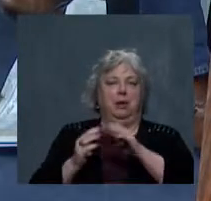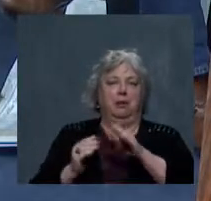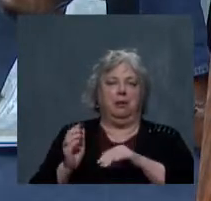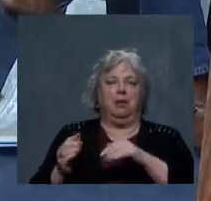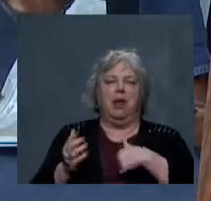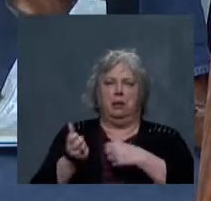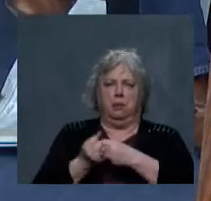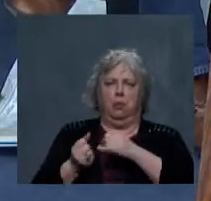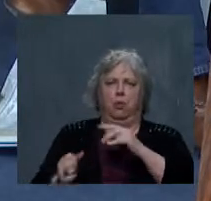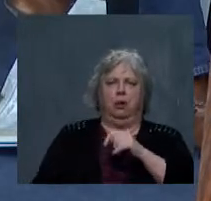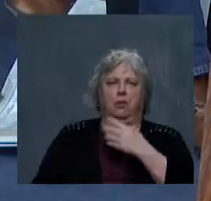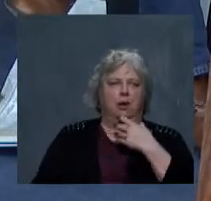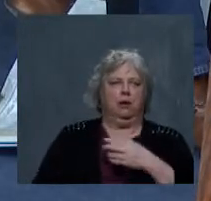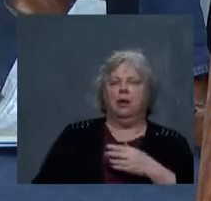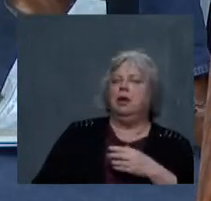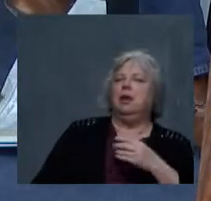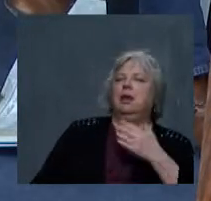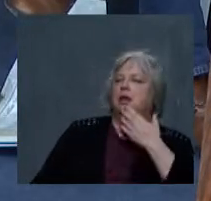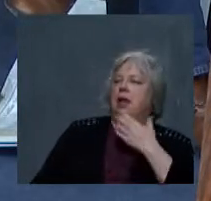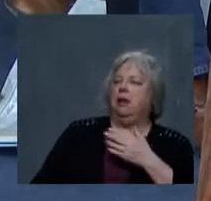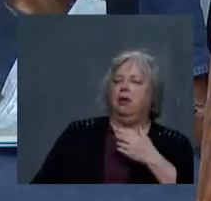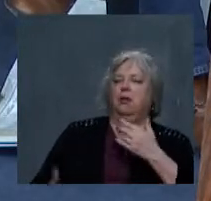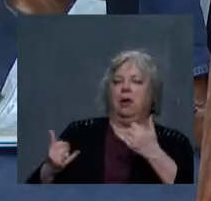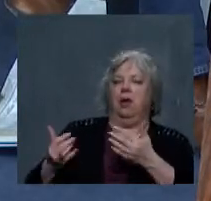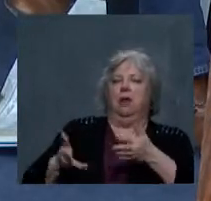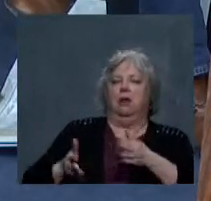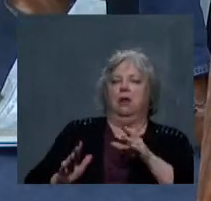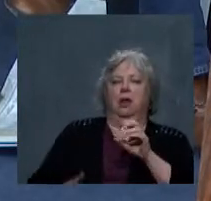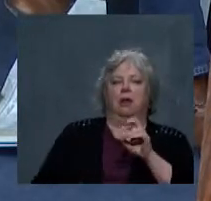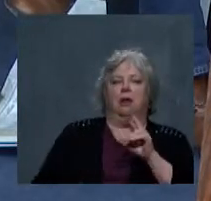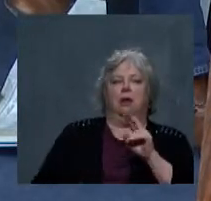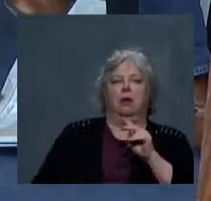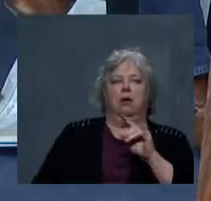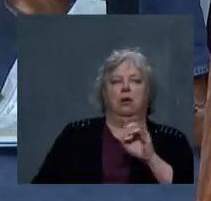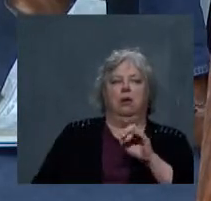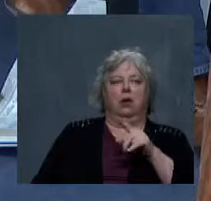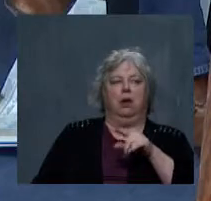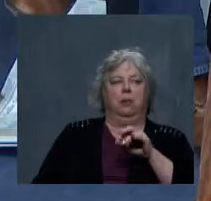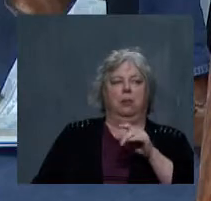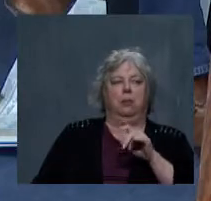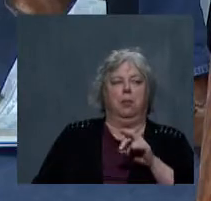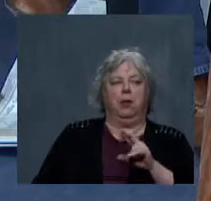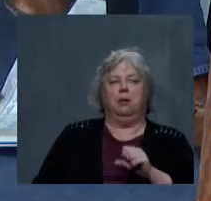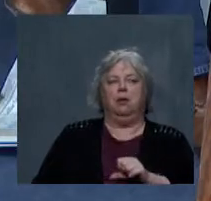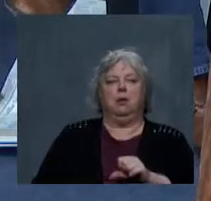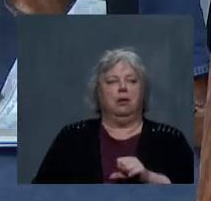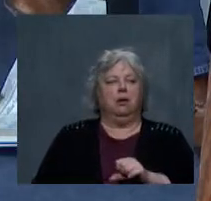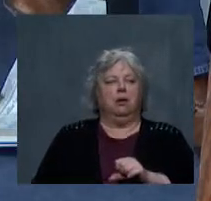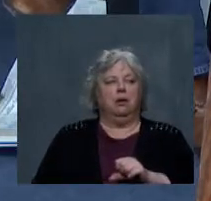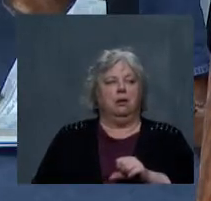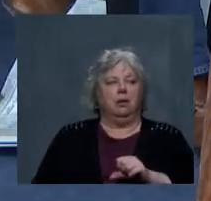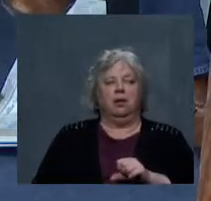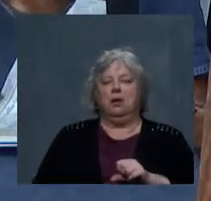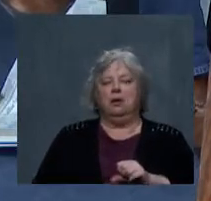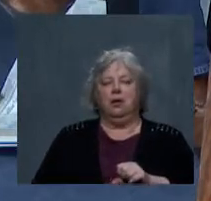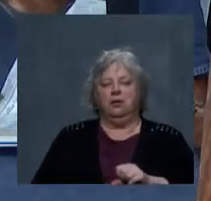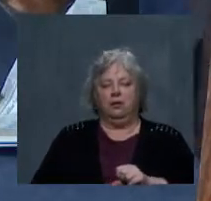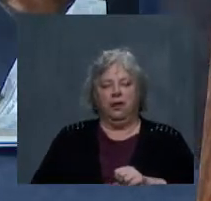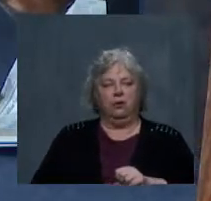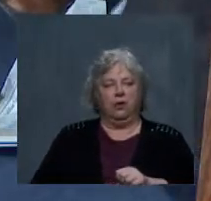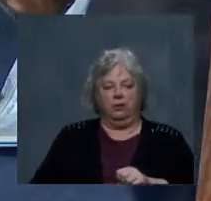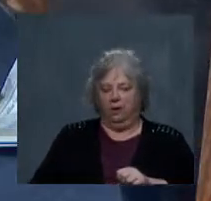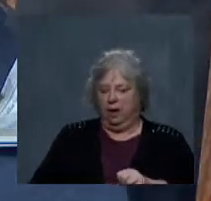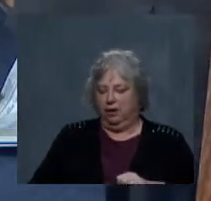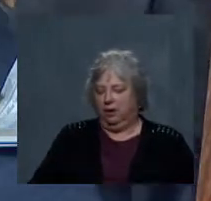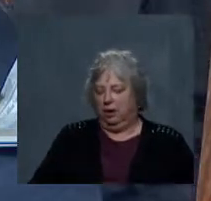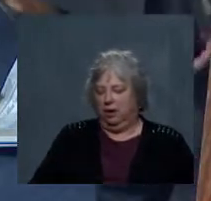Thank you, Marcus. I'm going to let Ernie Peters come forward and talk about the traffic, and he'll do that right now.